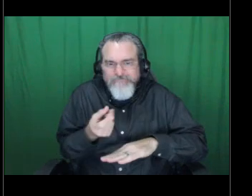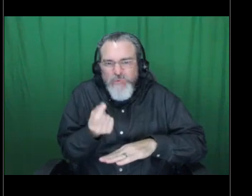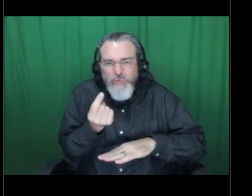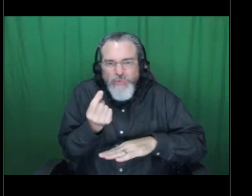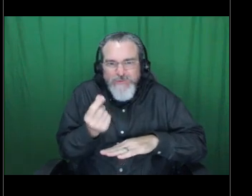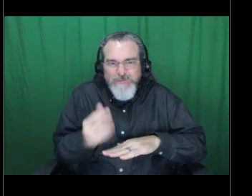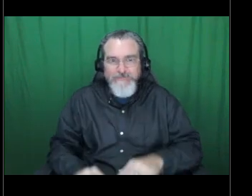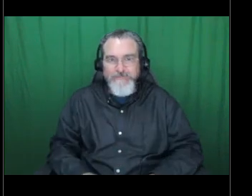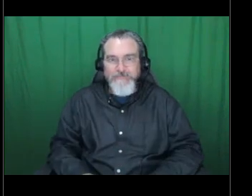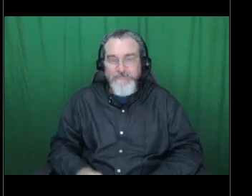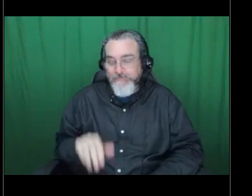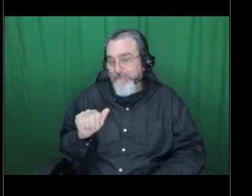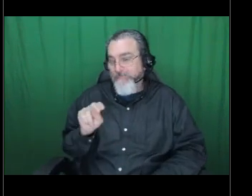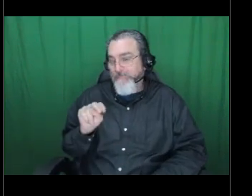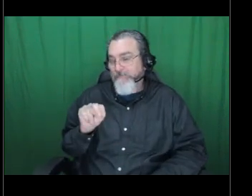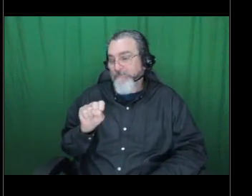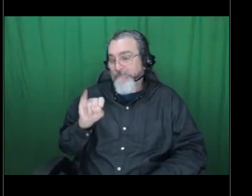ANSI